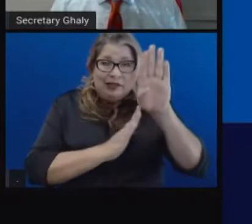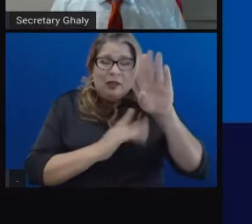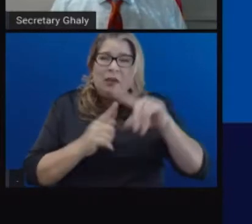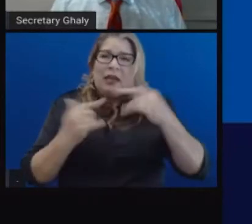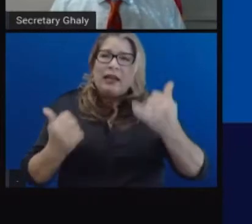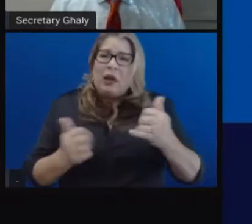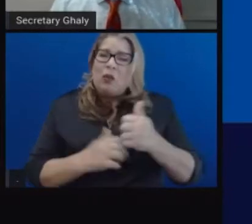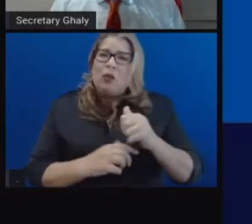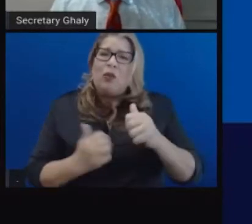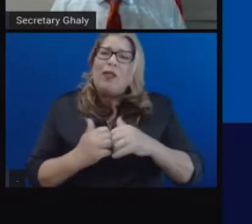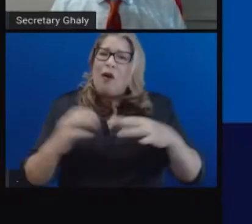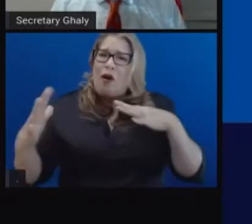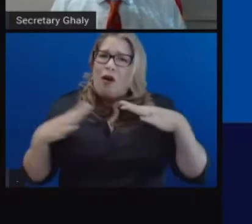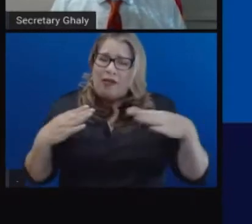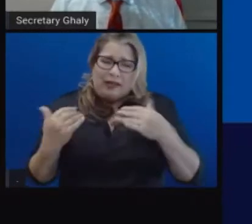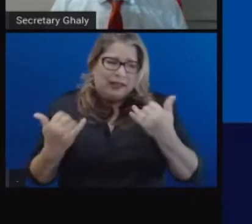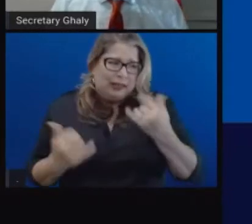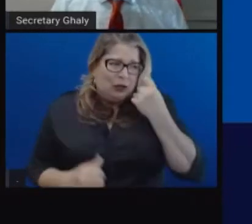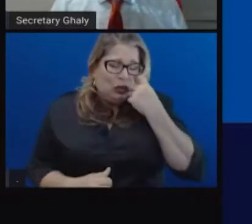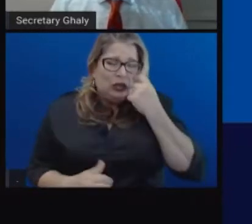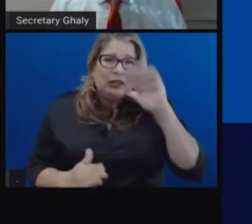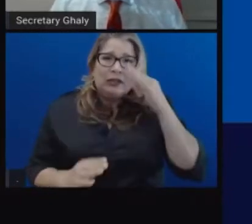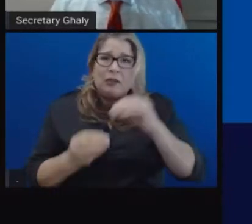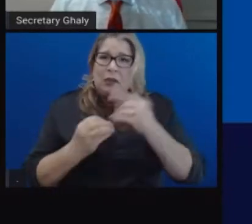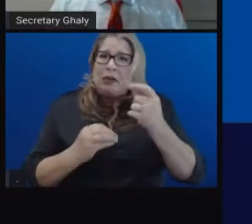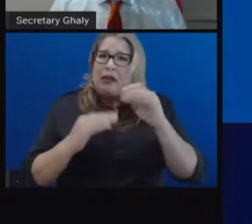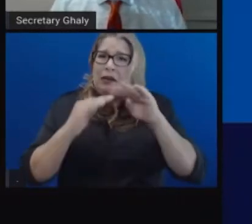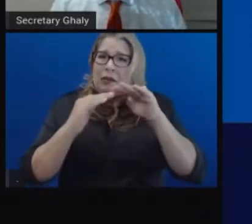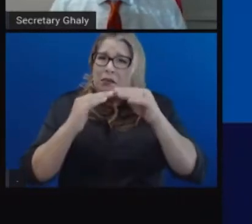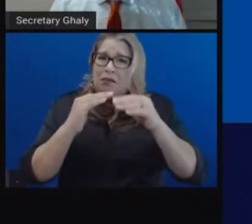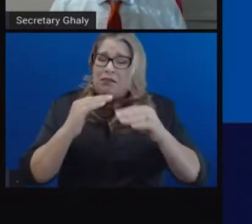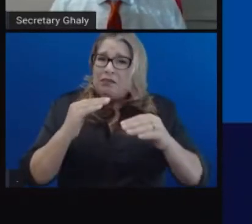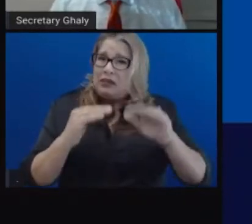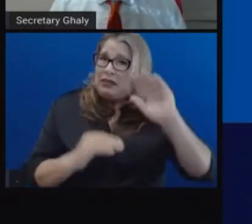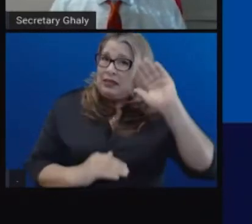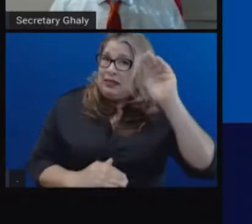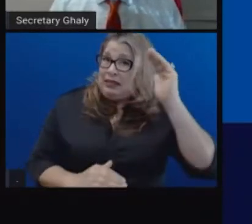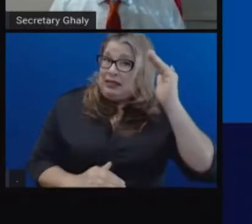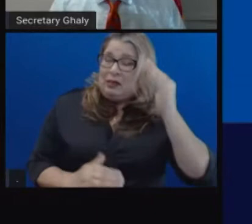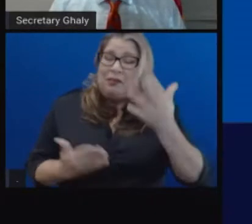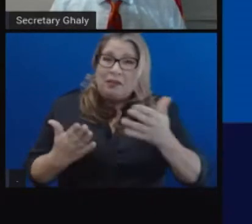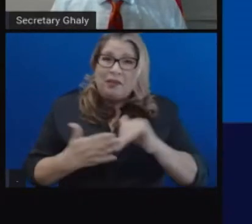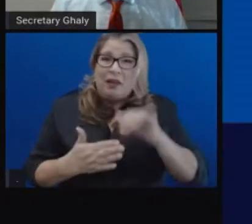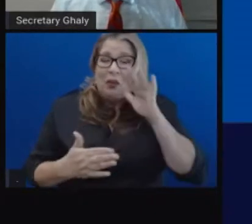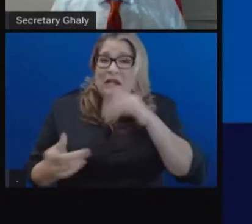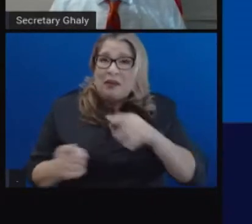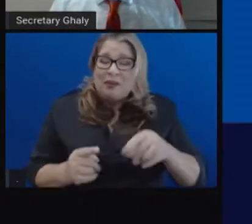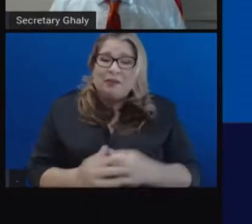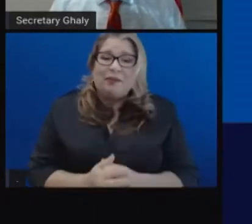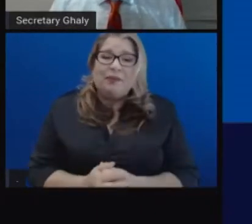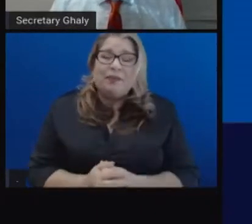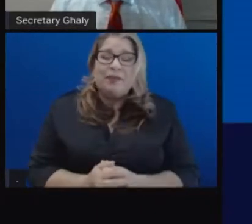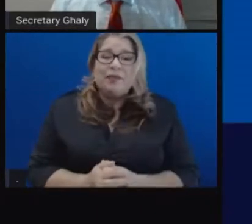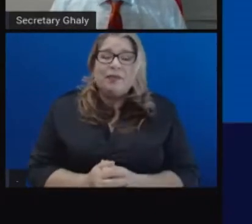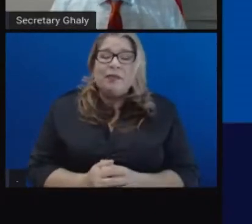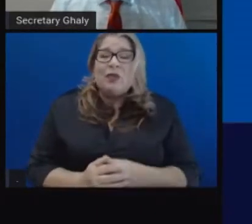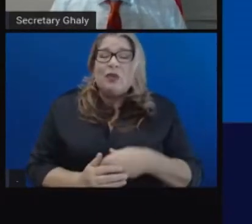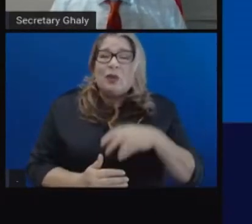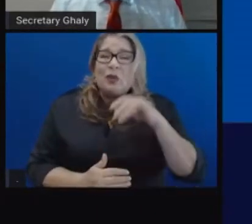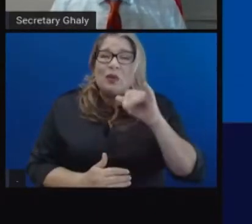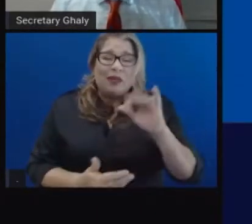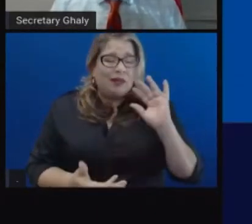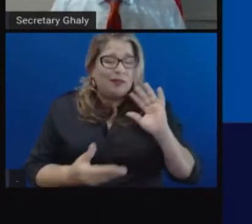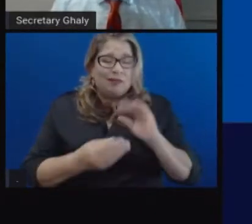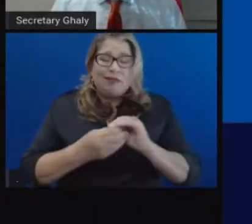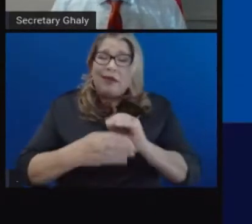see indications that that's actually the case. This is in the face of what is a sort of average number of tests that we've